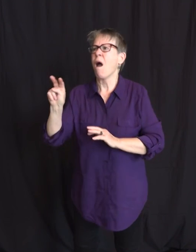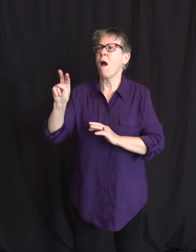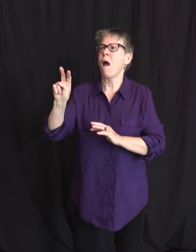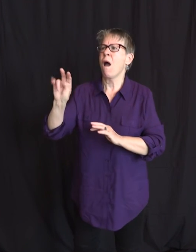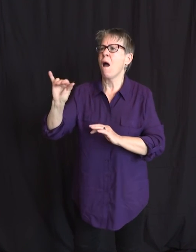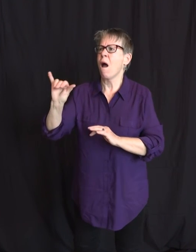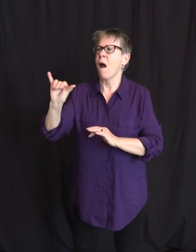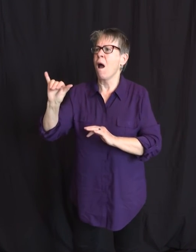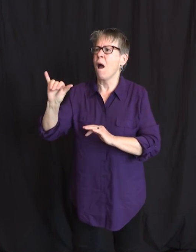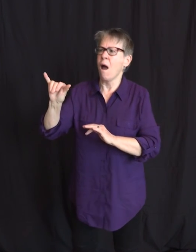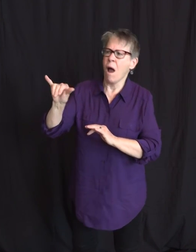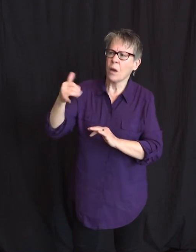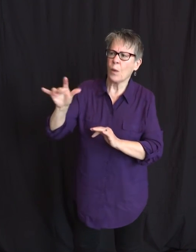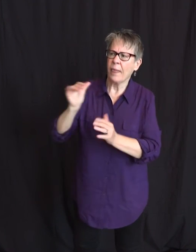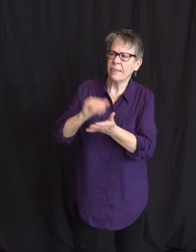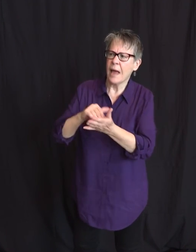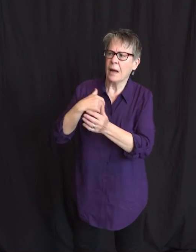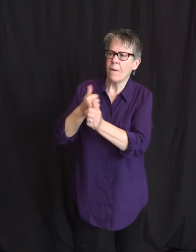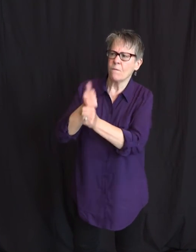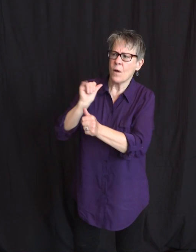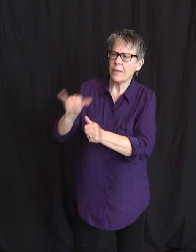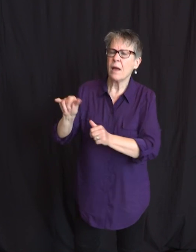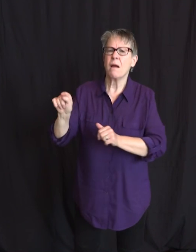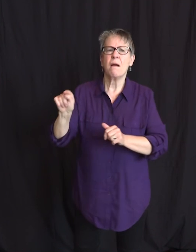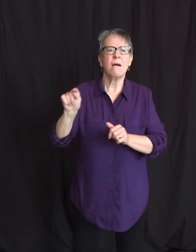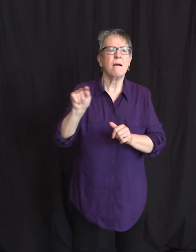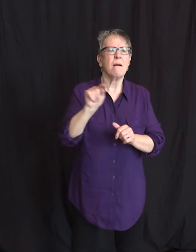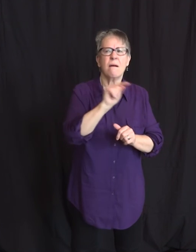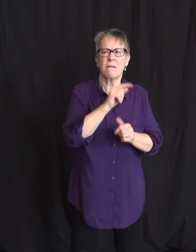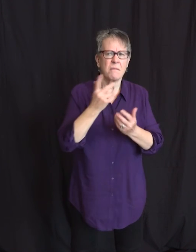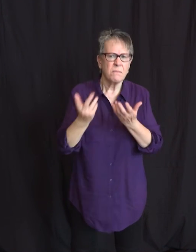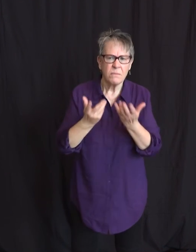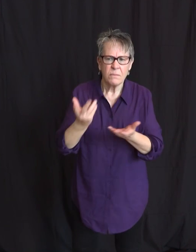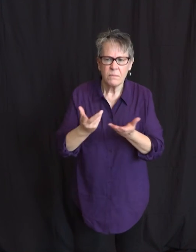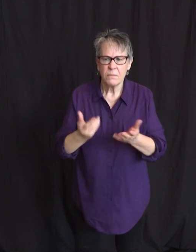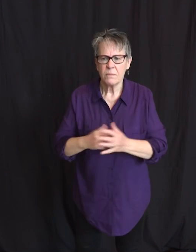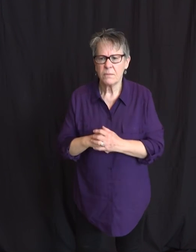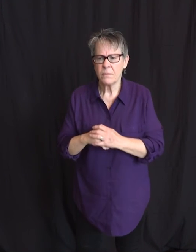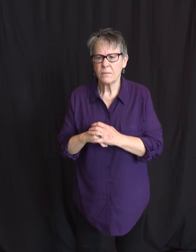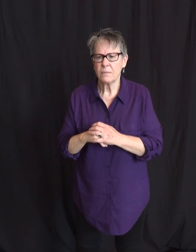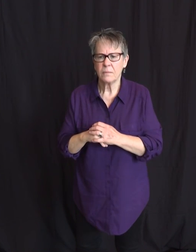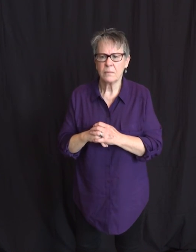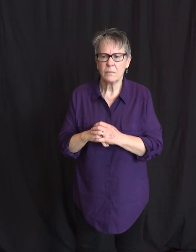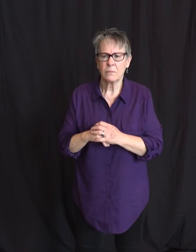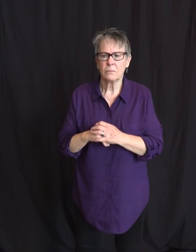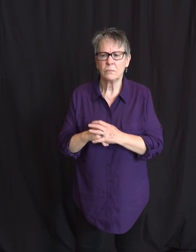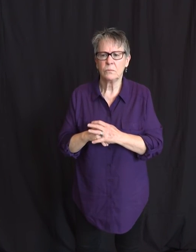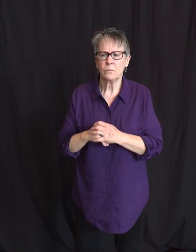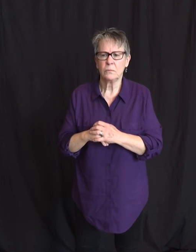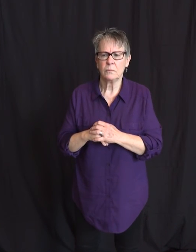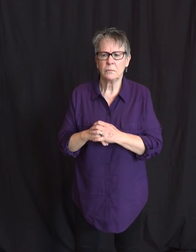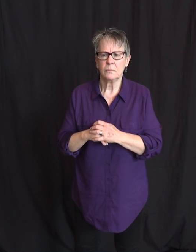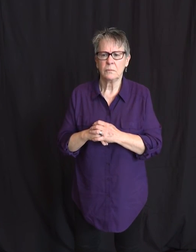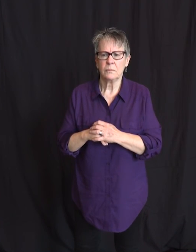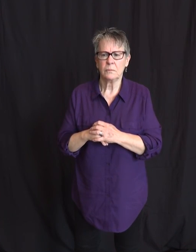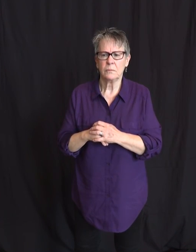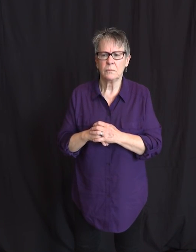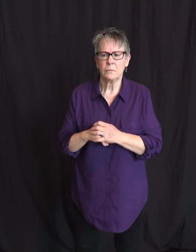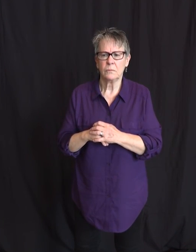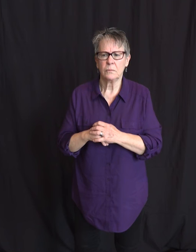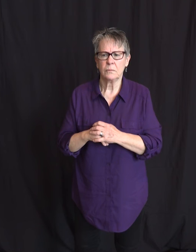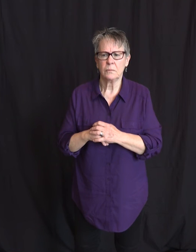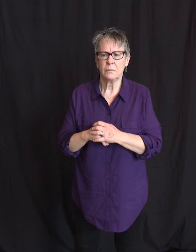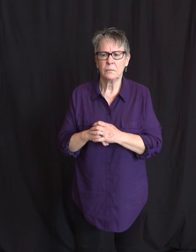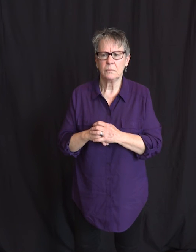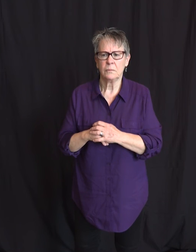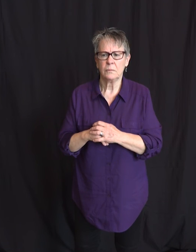specifically, in regards to the new Lisbon Developmental Center, it discontinued its ambulance service in 2016, and the mayor of Woodland is reporting